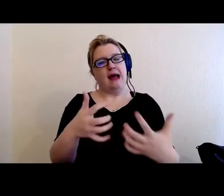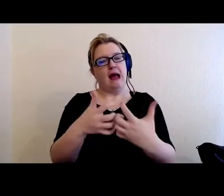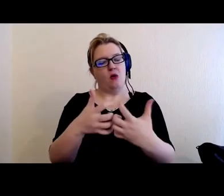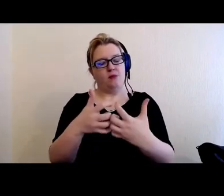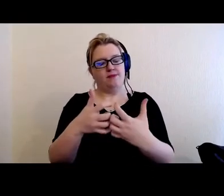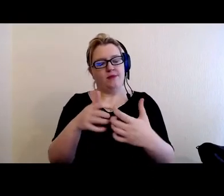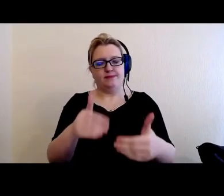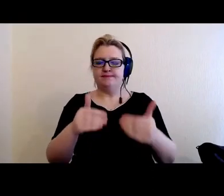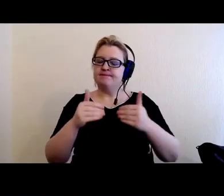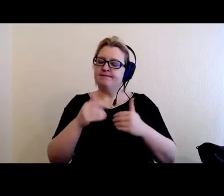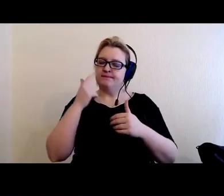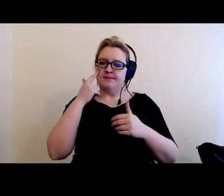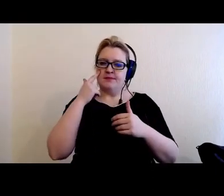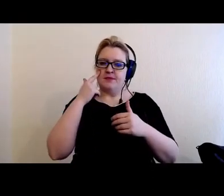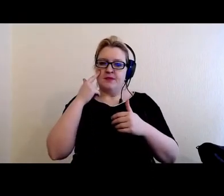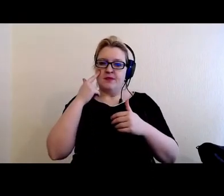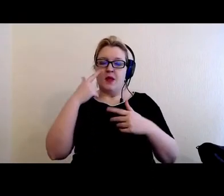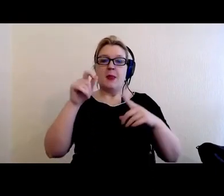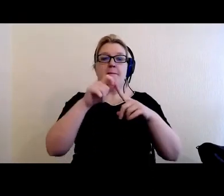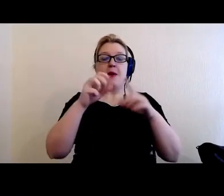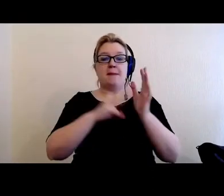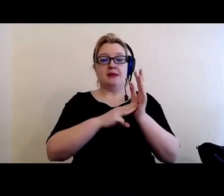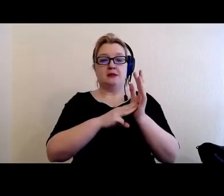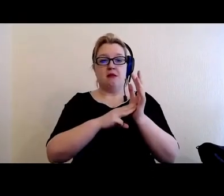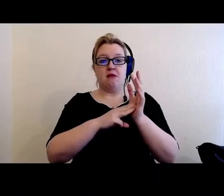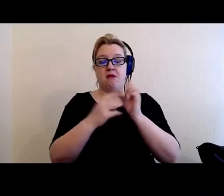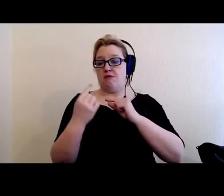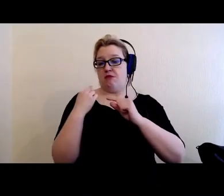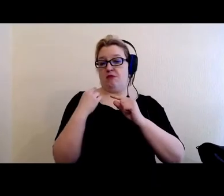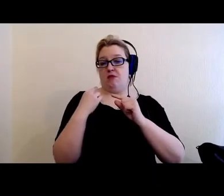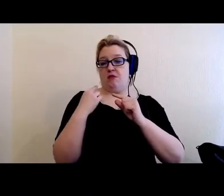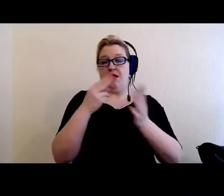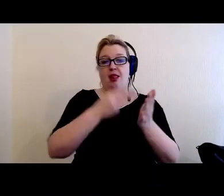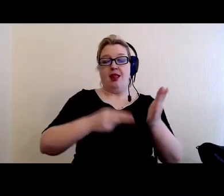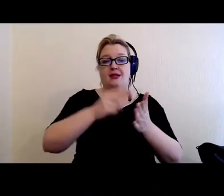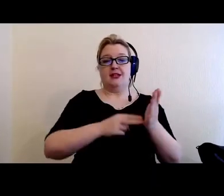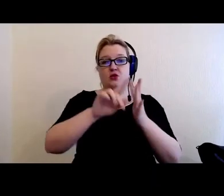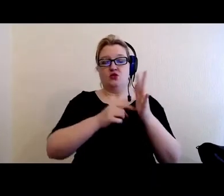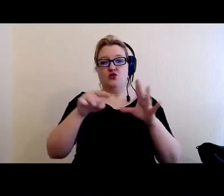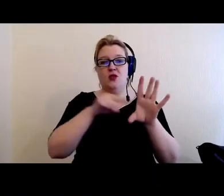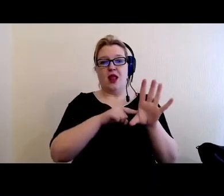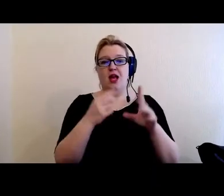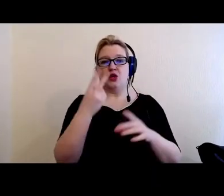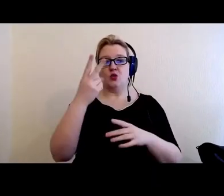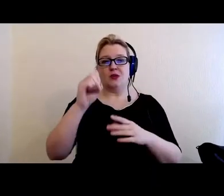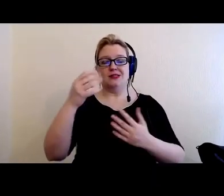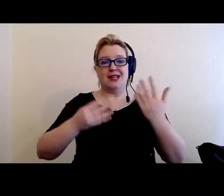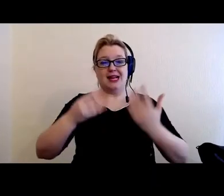Minister, when he was first elected back in July 2019, stood on the steps of Downing Street and said, "I'll fix social care and I've got a